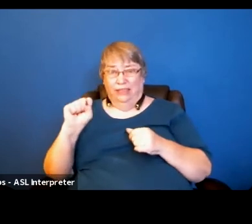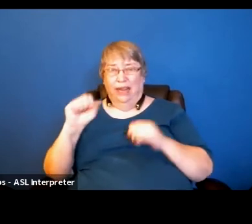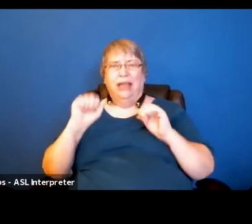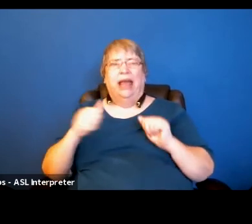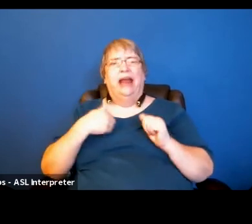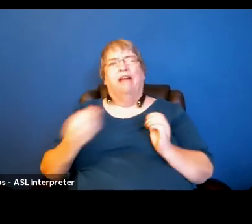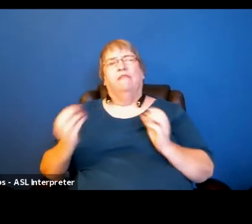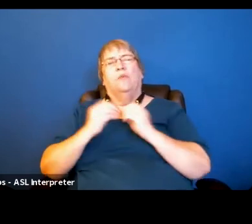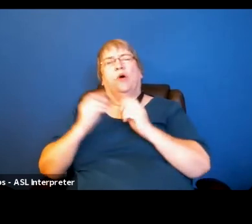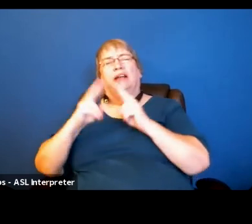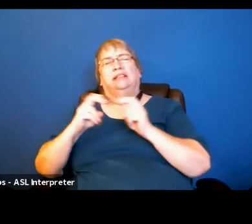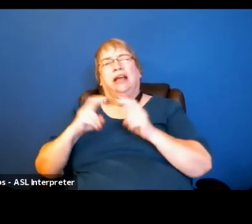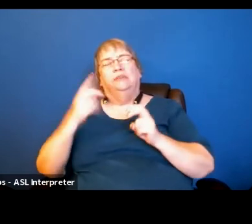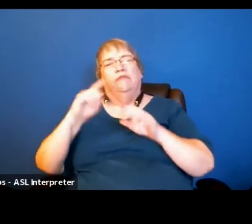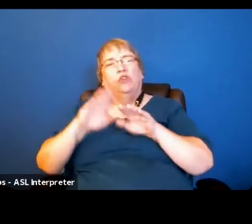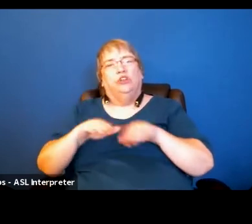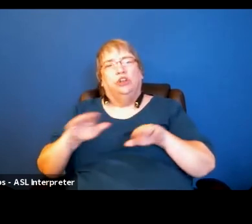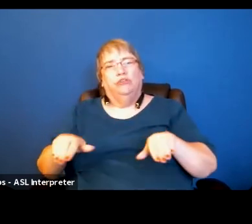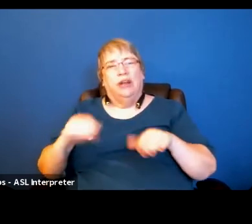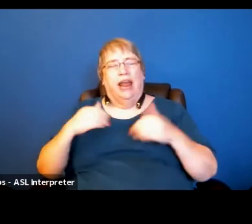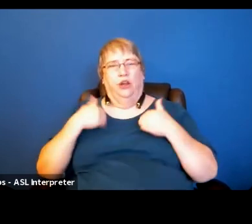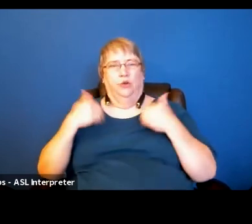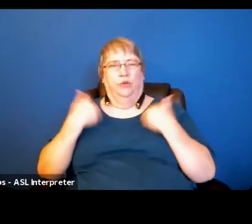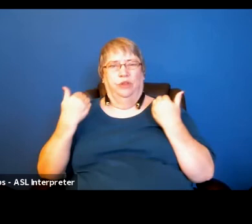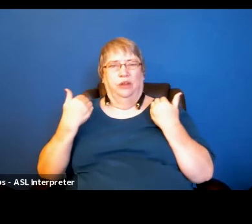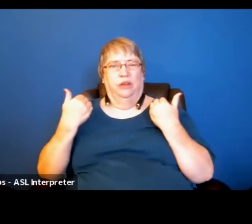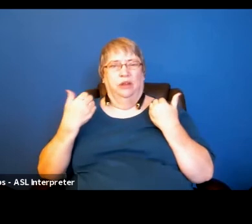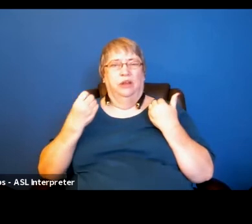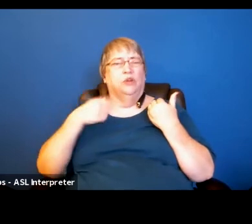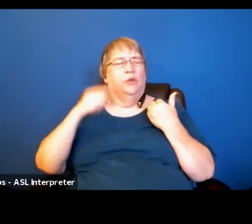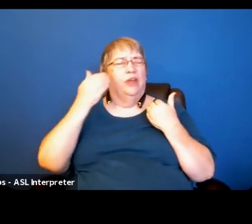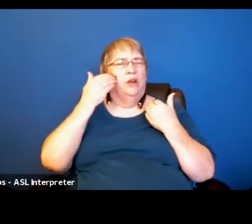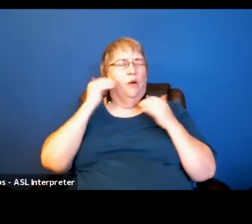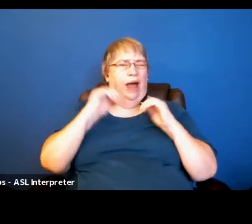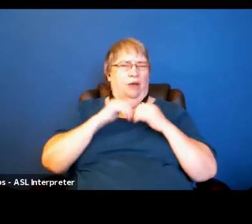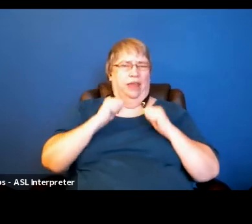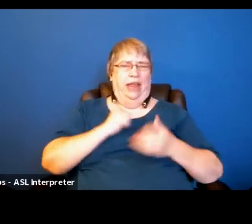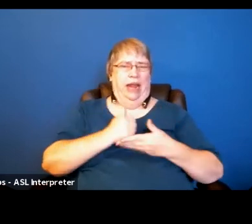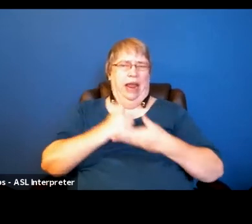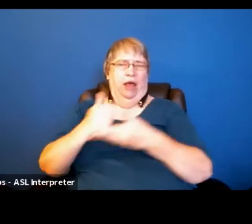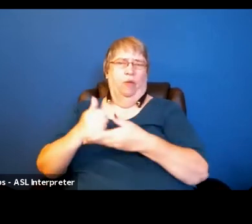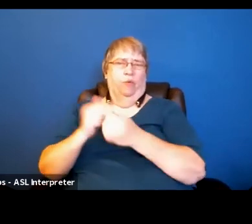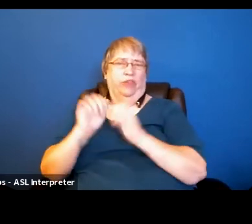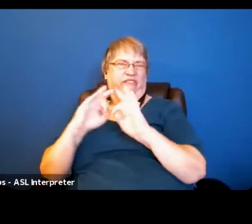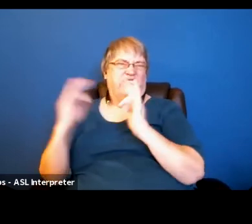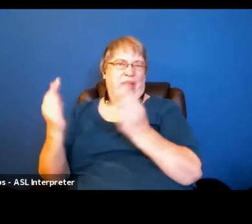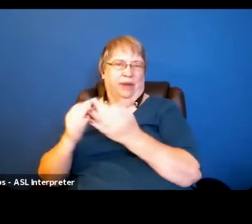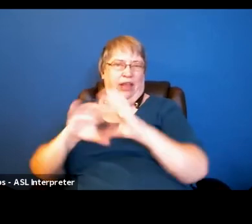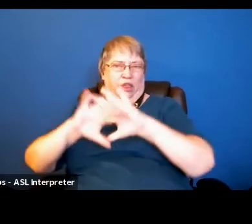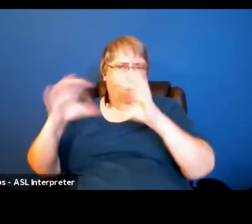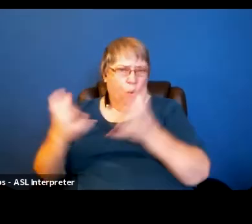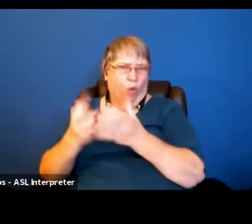adolescents to make sure that they have the skills to intervene with families, because that's different. Children and adolescent